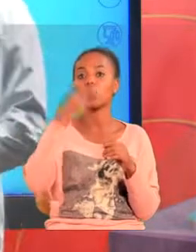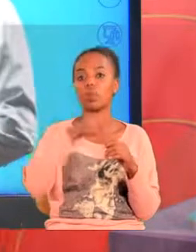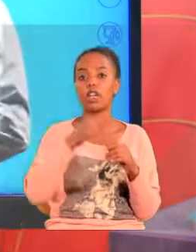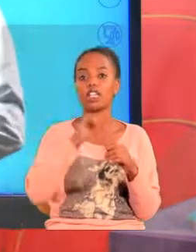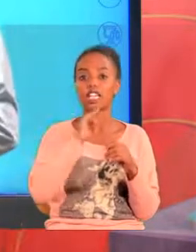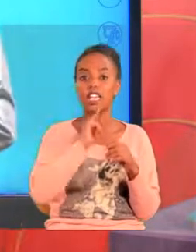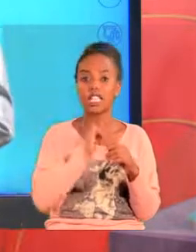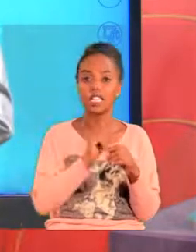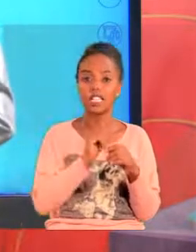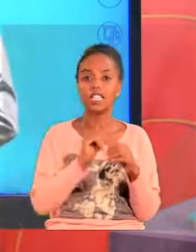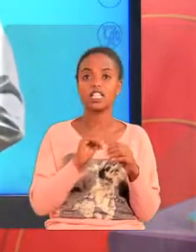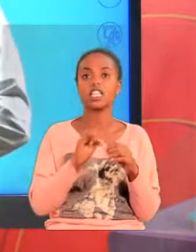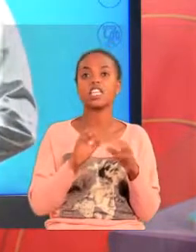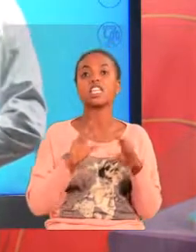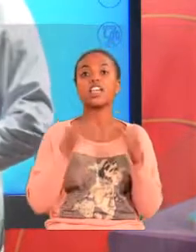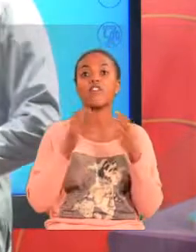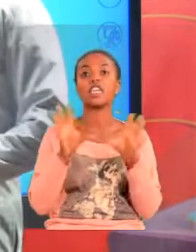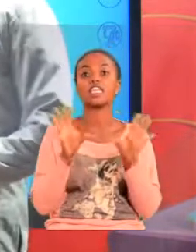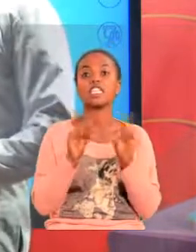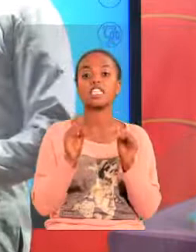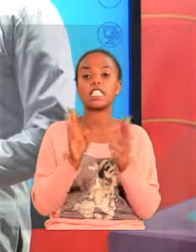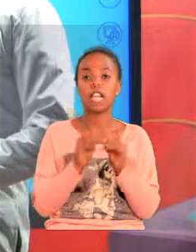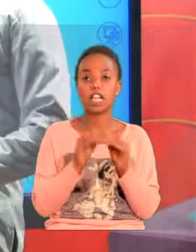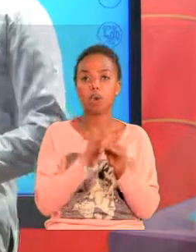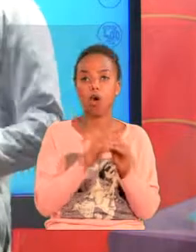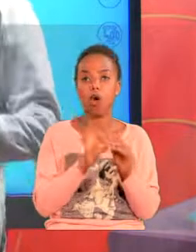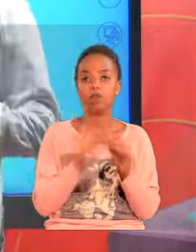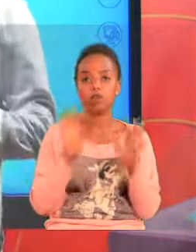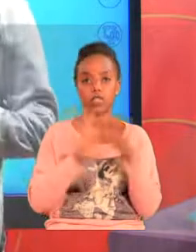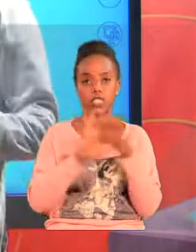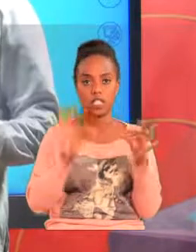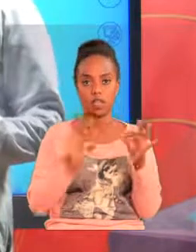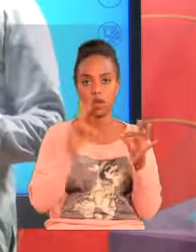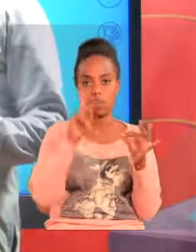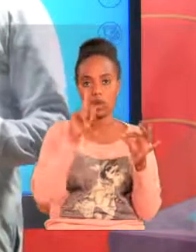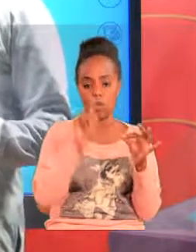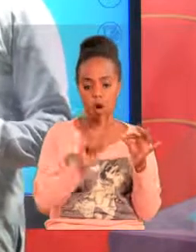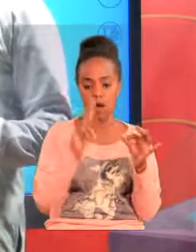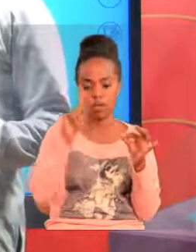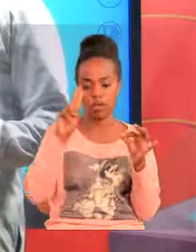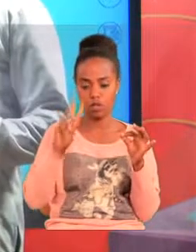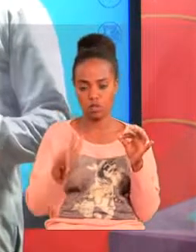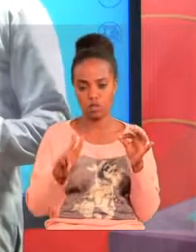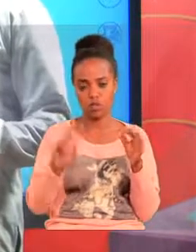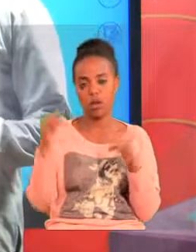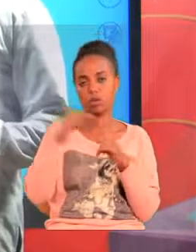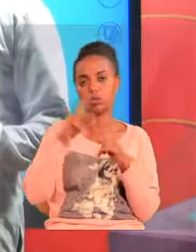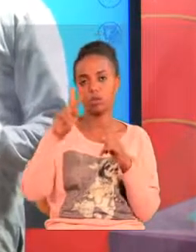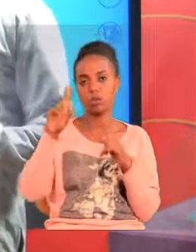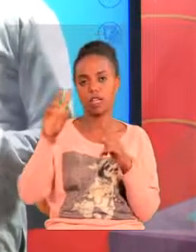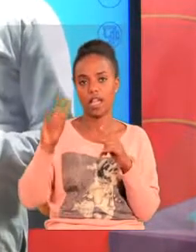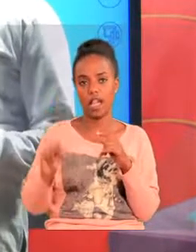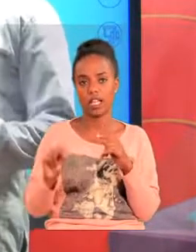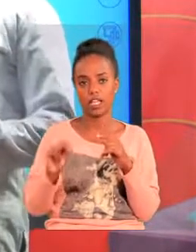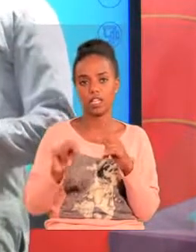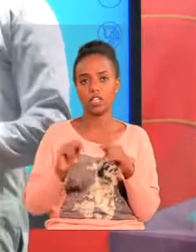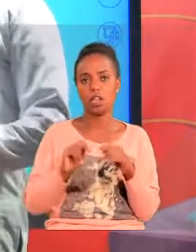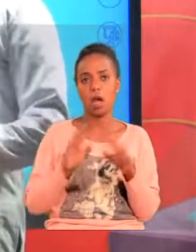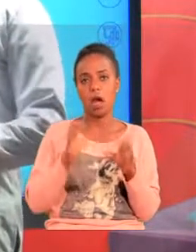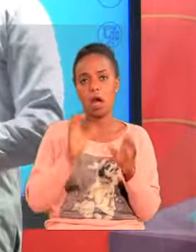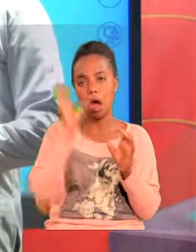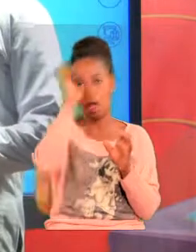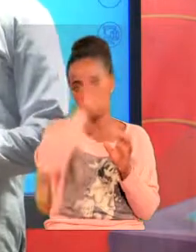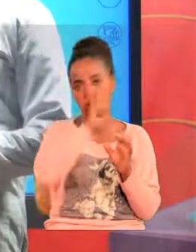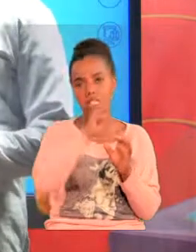assertion that a given set of statements P1, P2 up to Pn, we call it hypothesis or premise, yielding